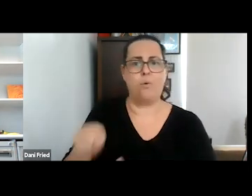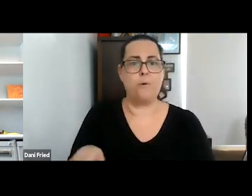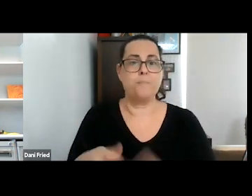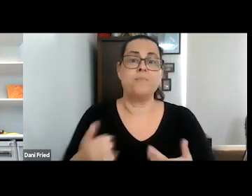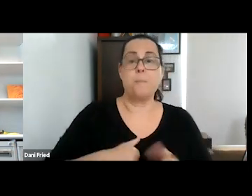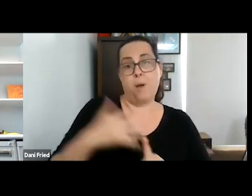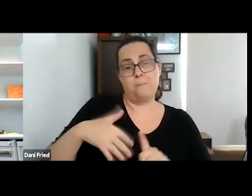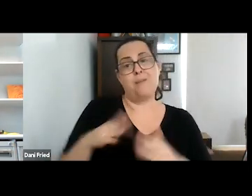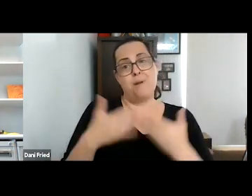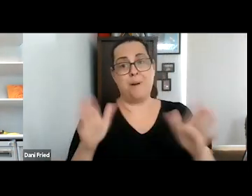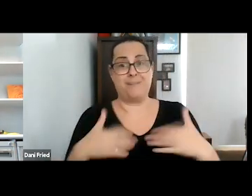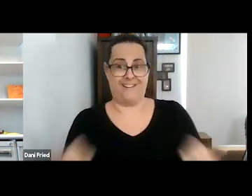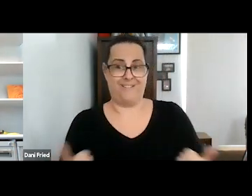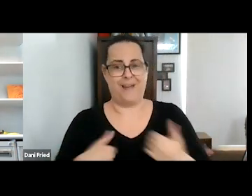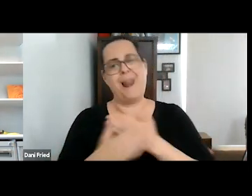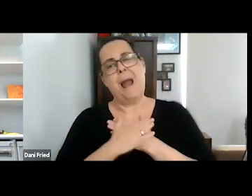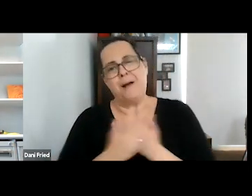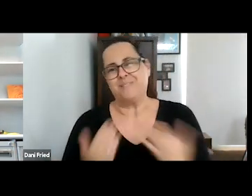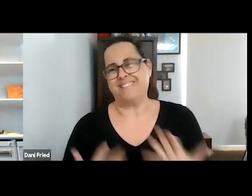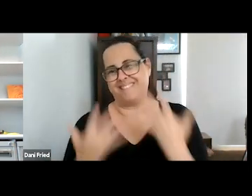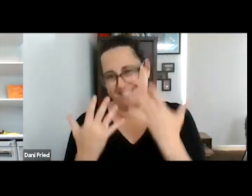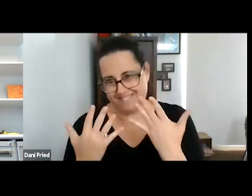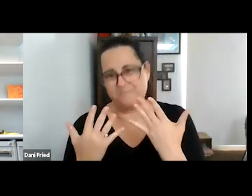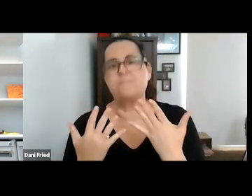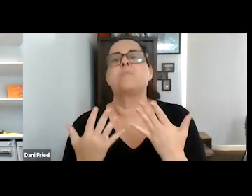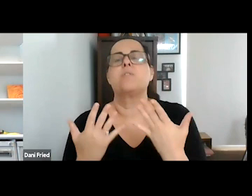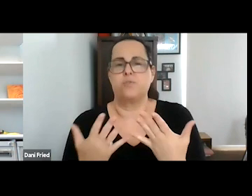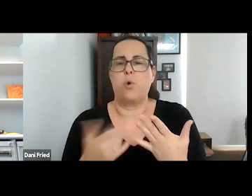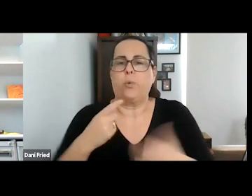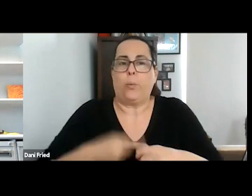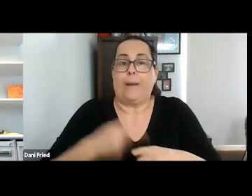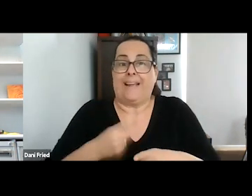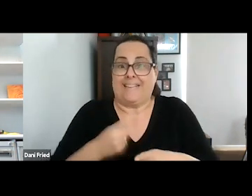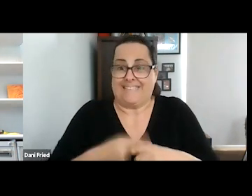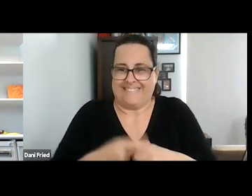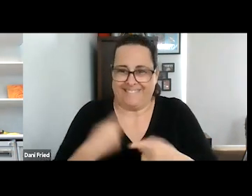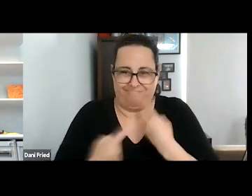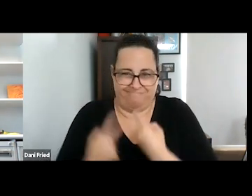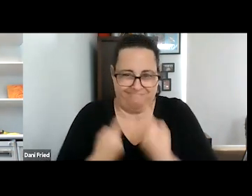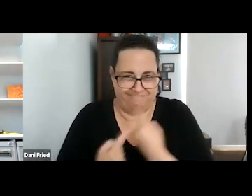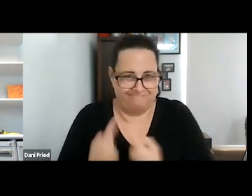is public health and I really love statistics. So we'll do this really quickly,